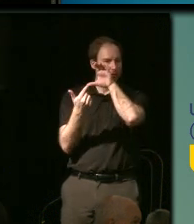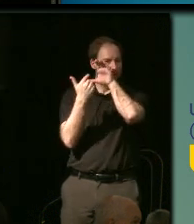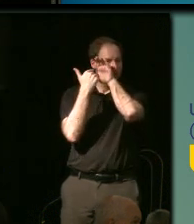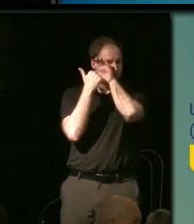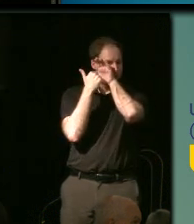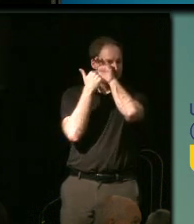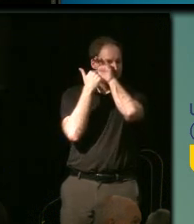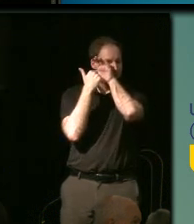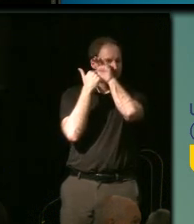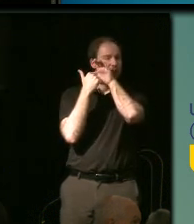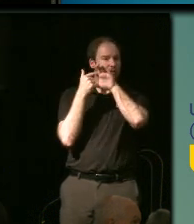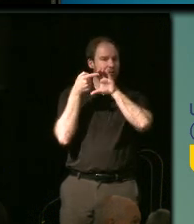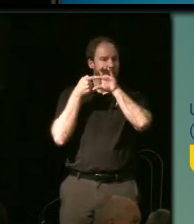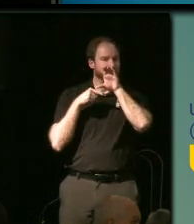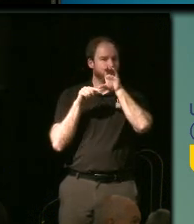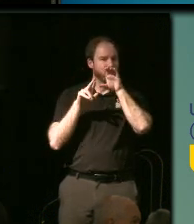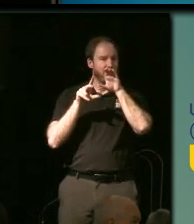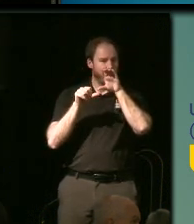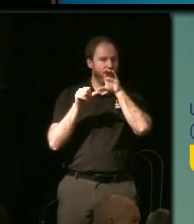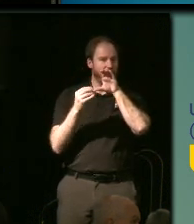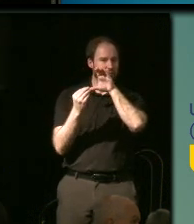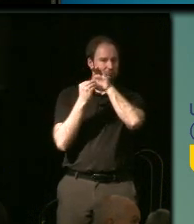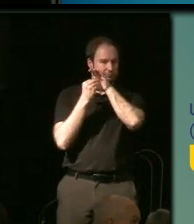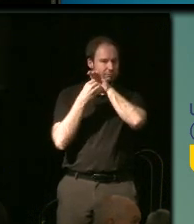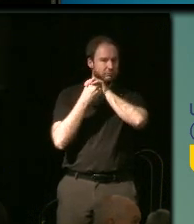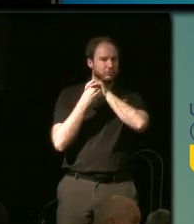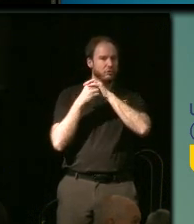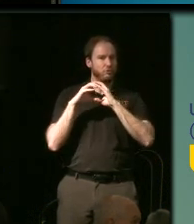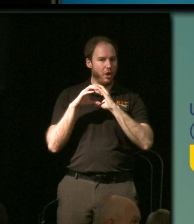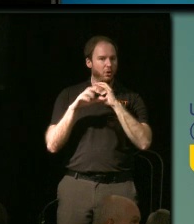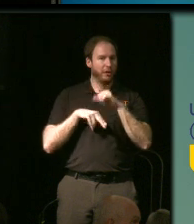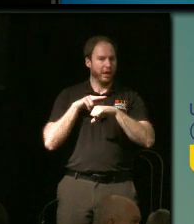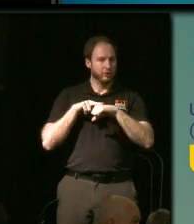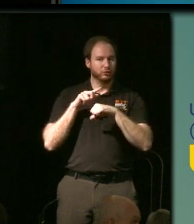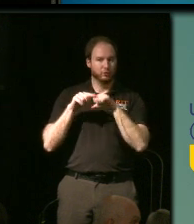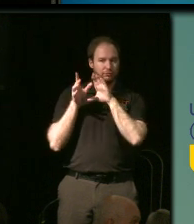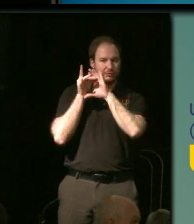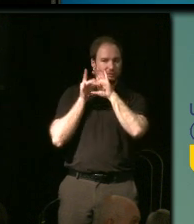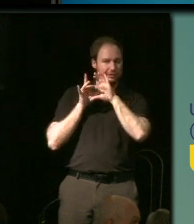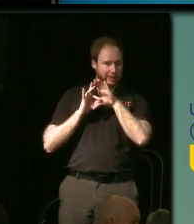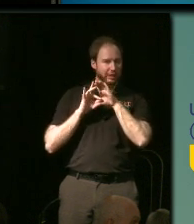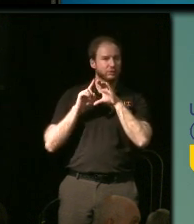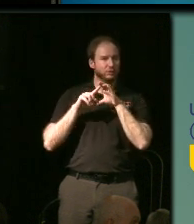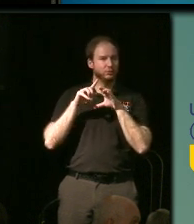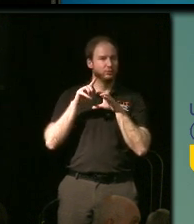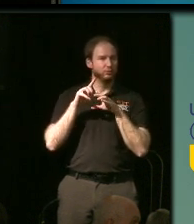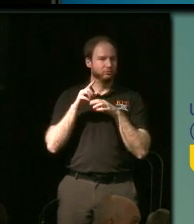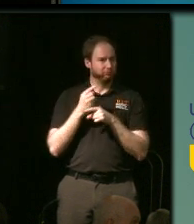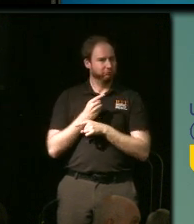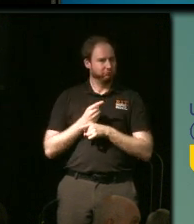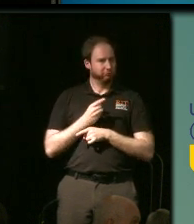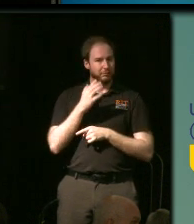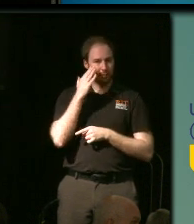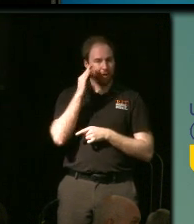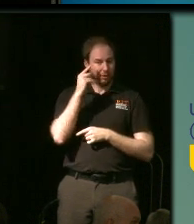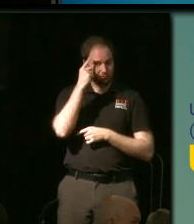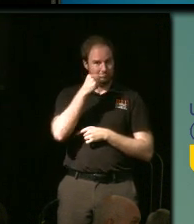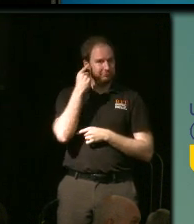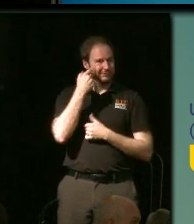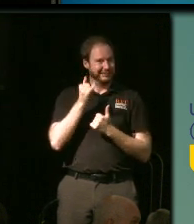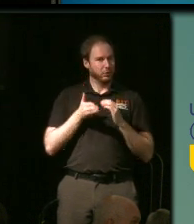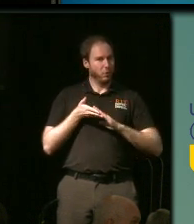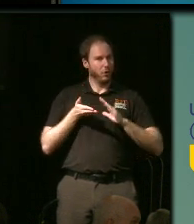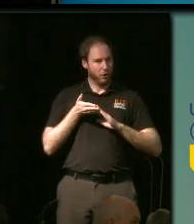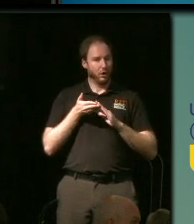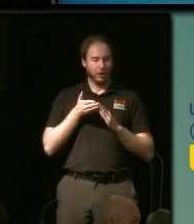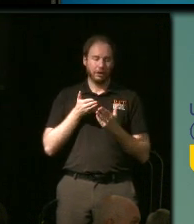of your retina, and let those cells grow and attach to other cells because the rest of the retina is still working